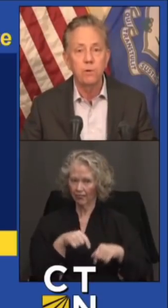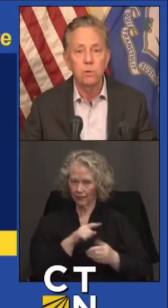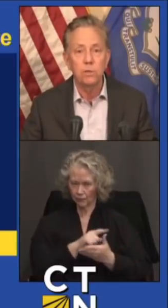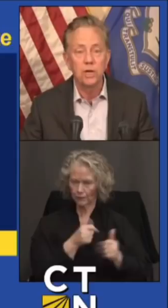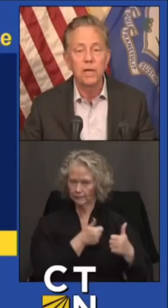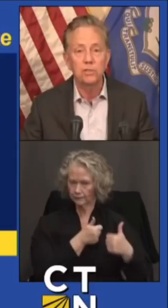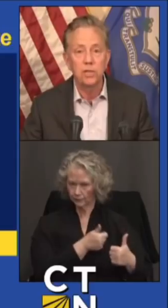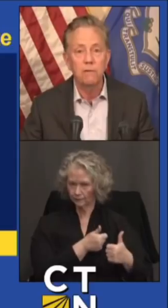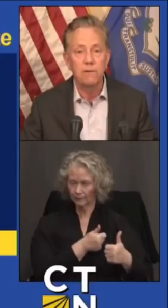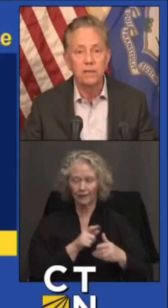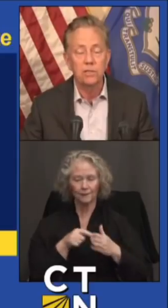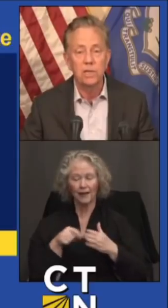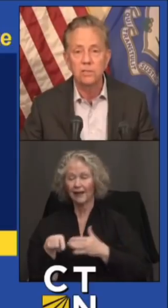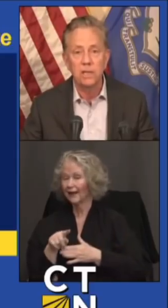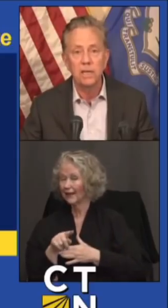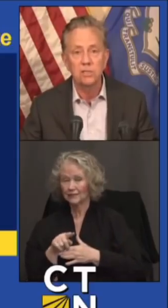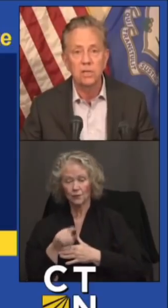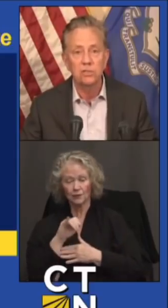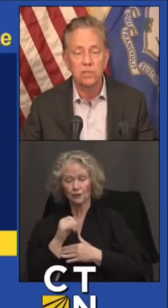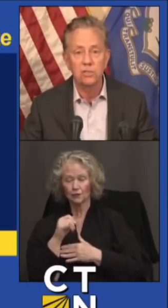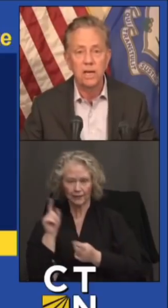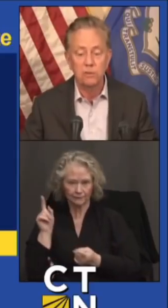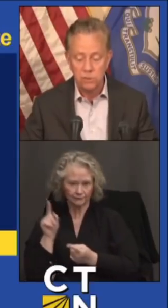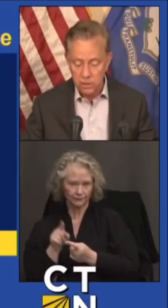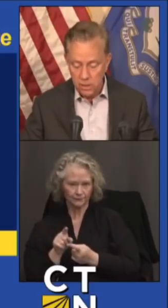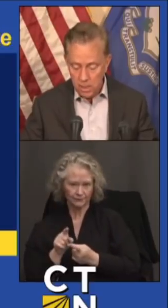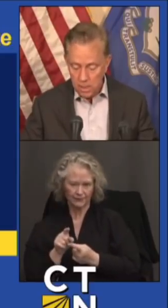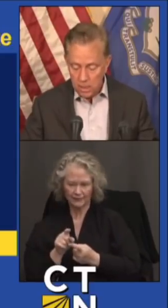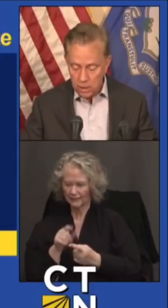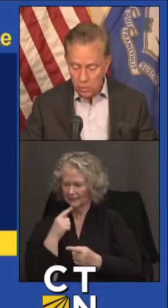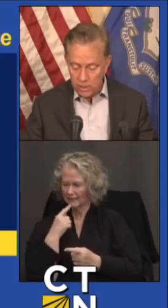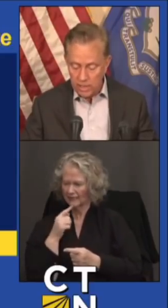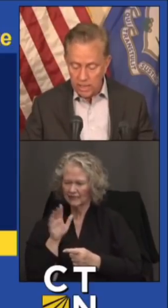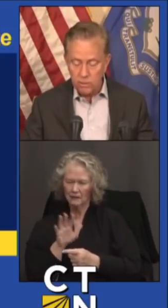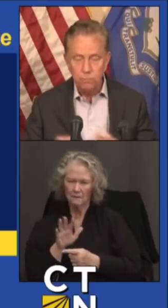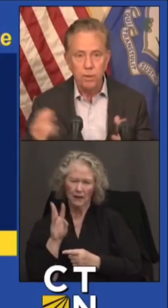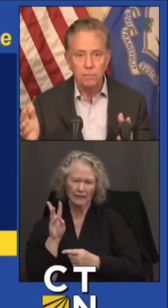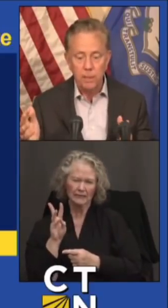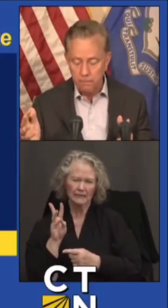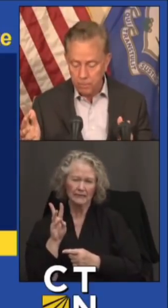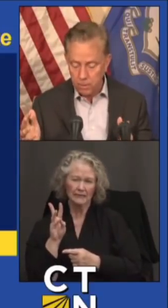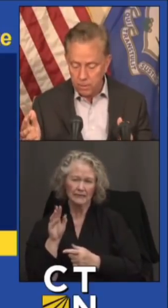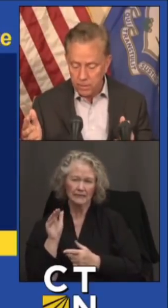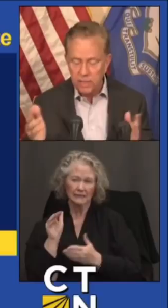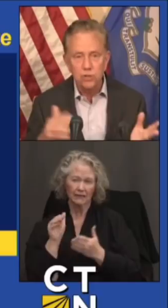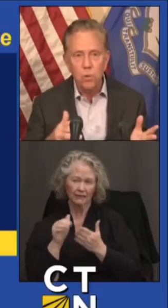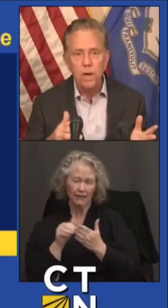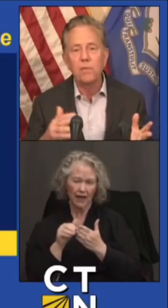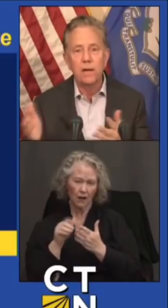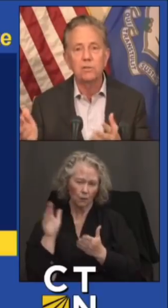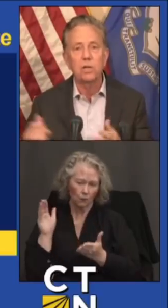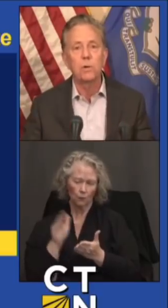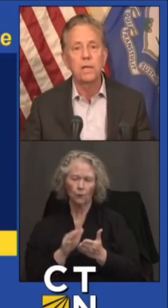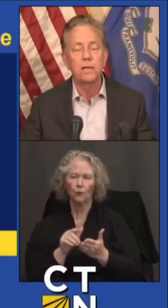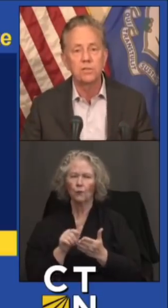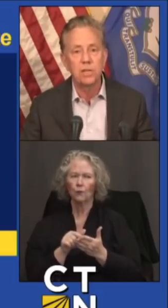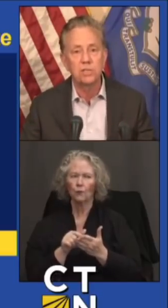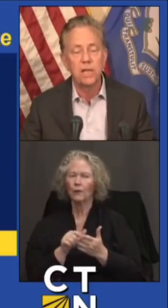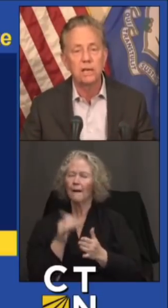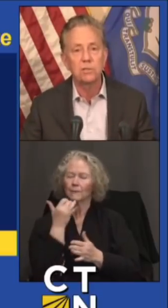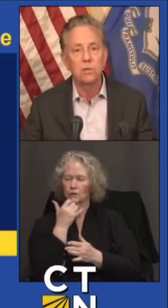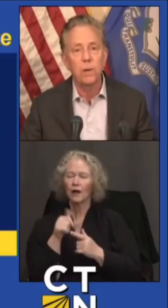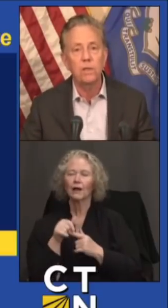lot fewer J&J vaccines. I think it's 6,000 going down to probably, I think it's 20,000 going down